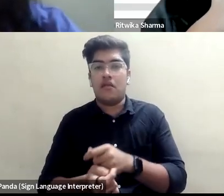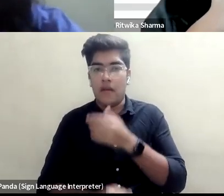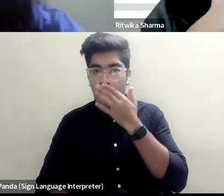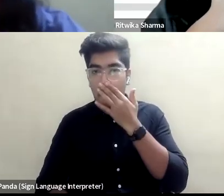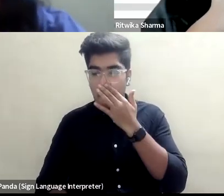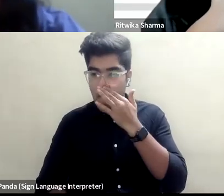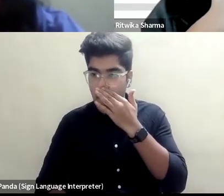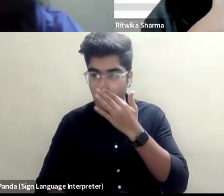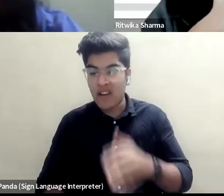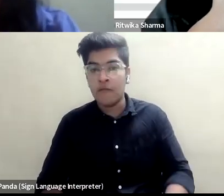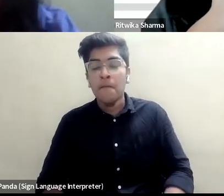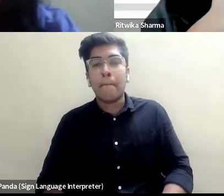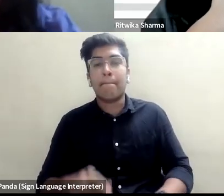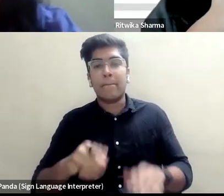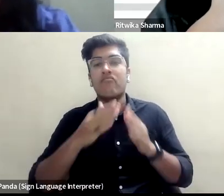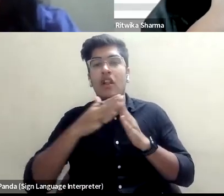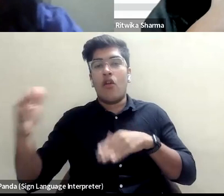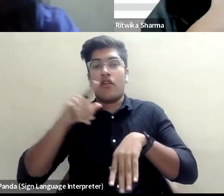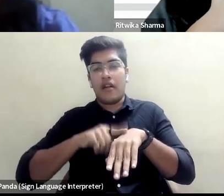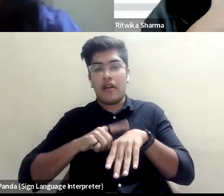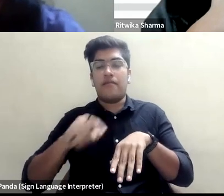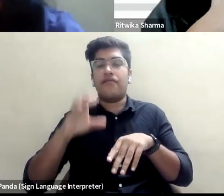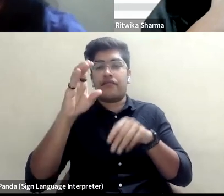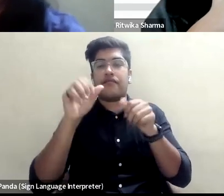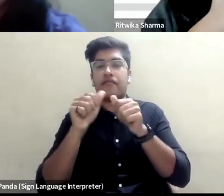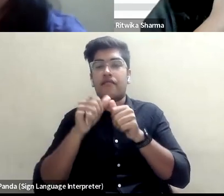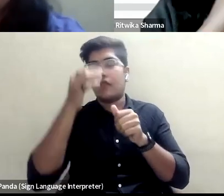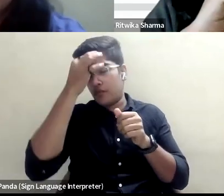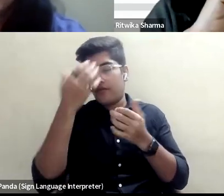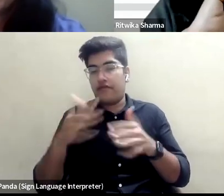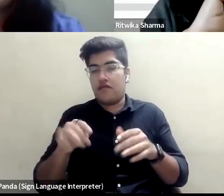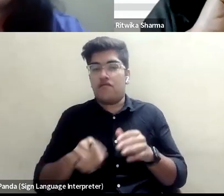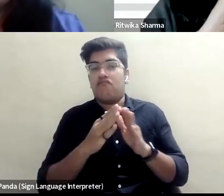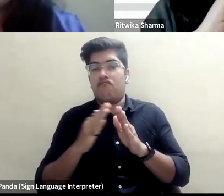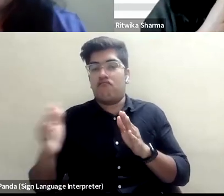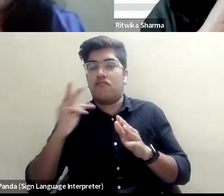in the long run, or maybe the implications of which are going to be seen in the long run.